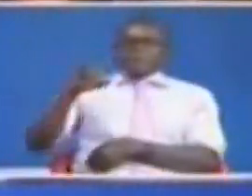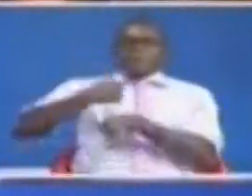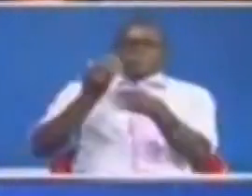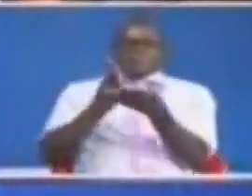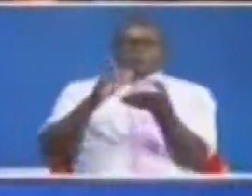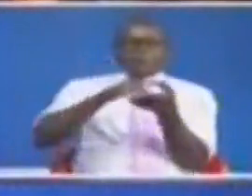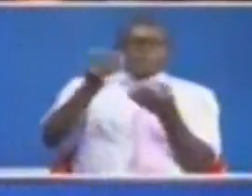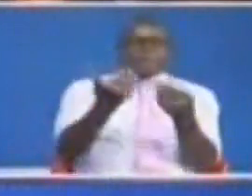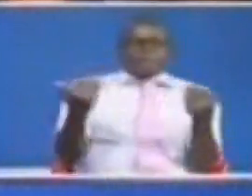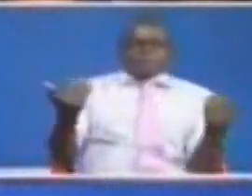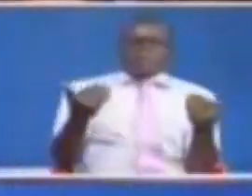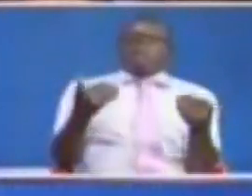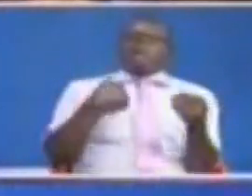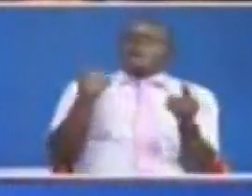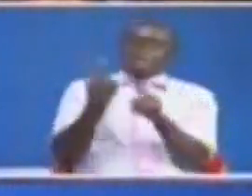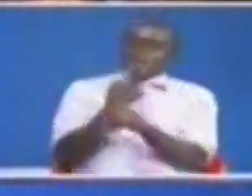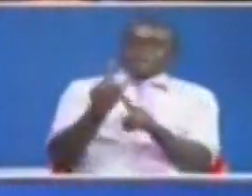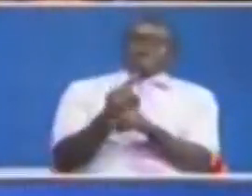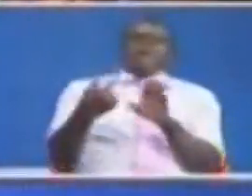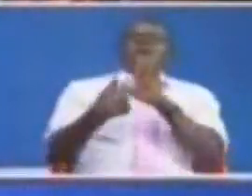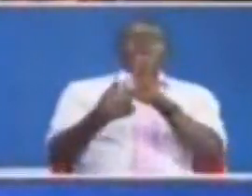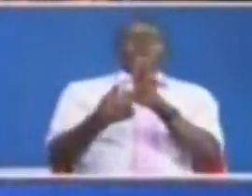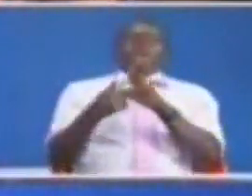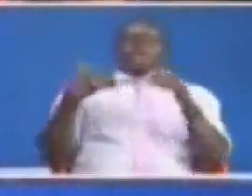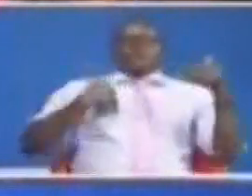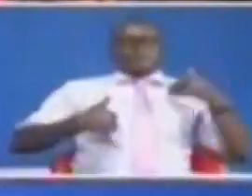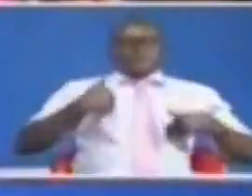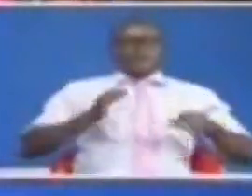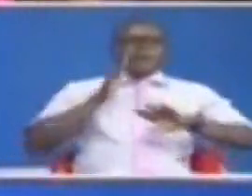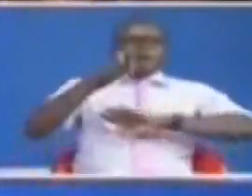it. This is just one home in Starehe. I can assure you that Starehe has over 20 homes that require